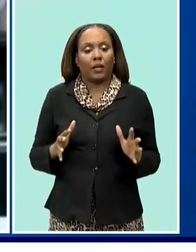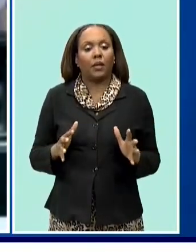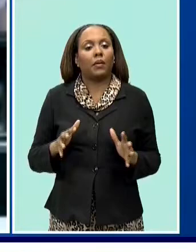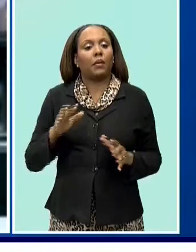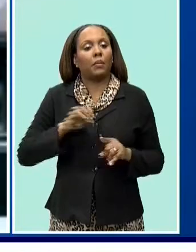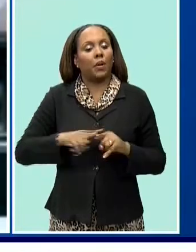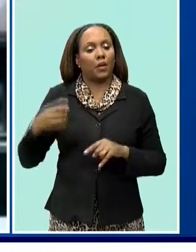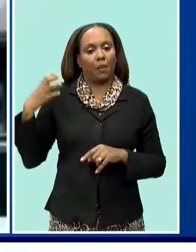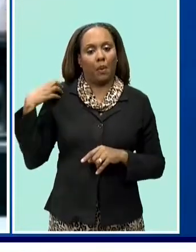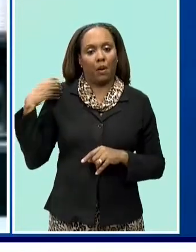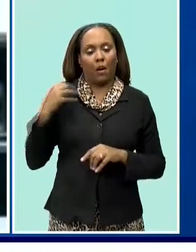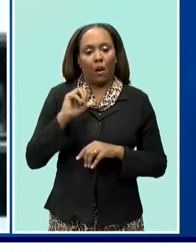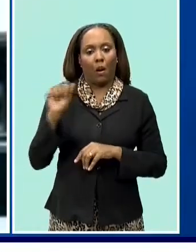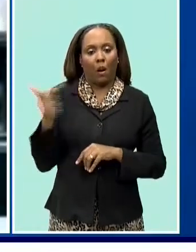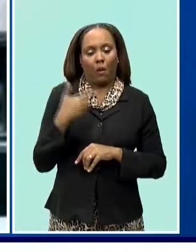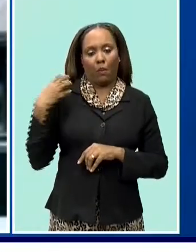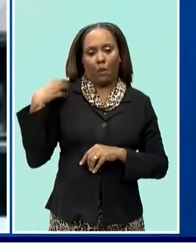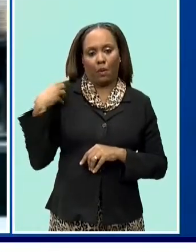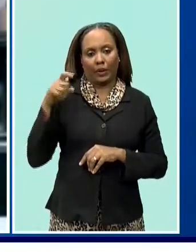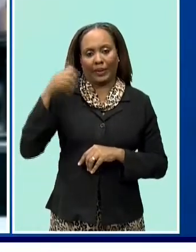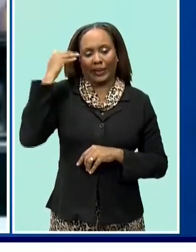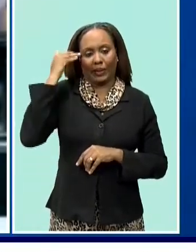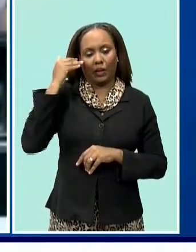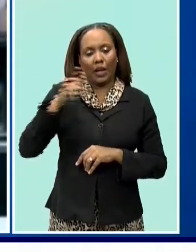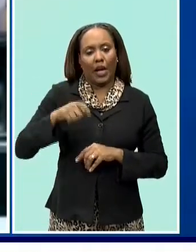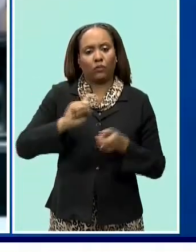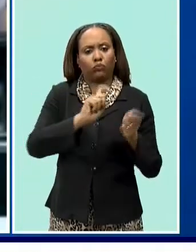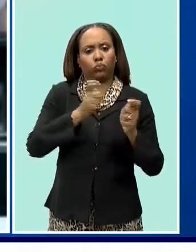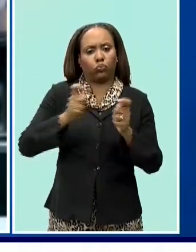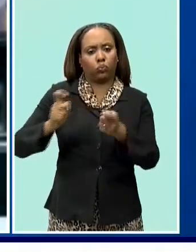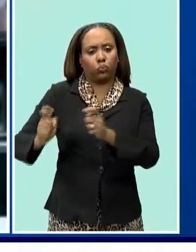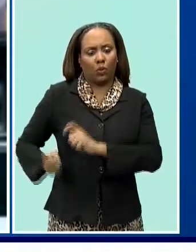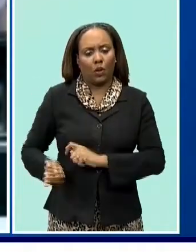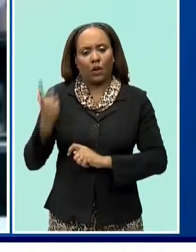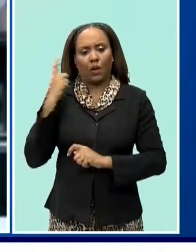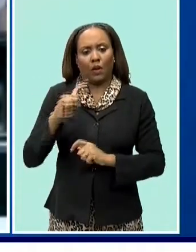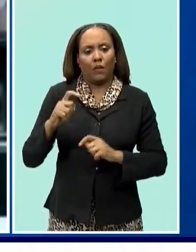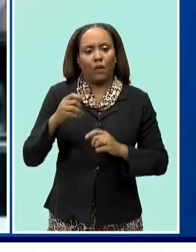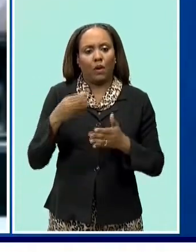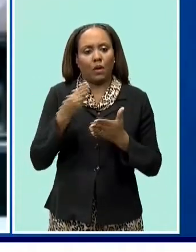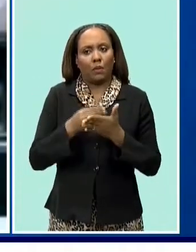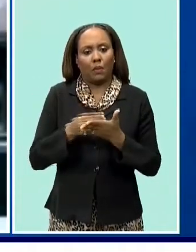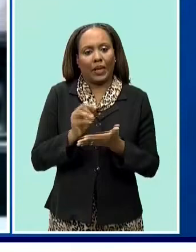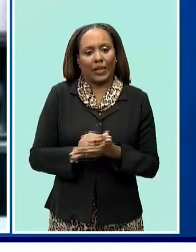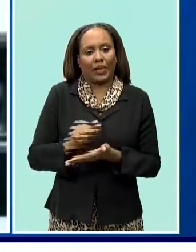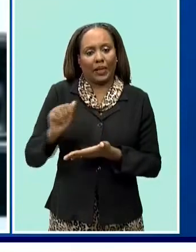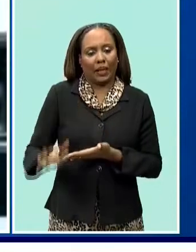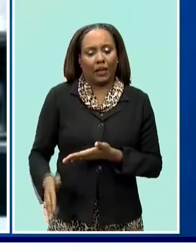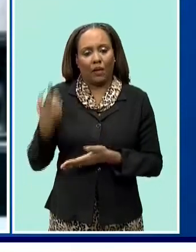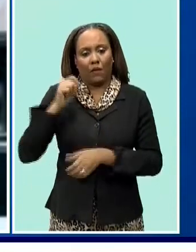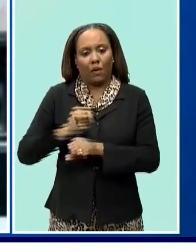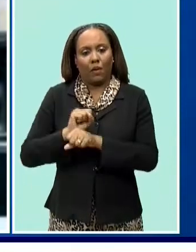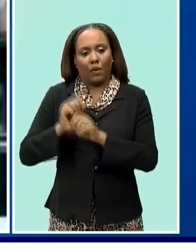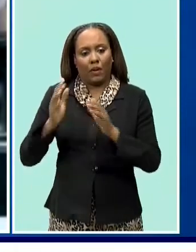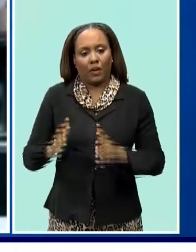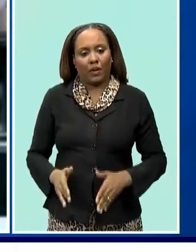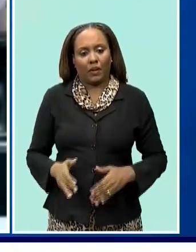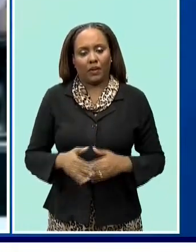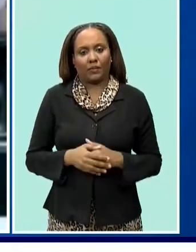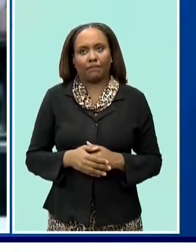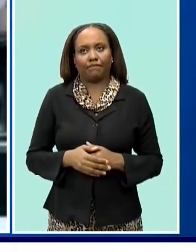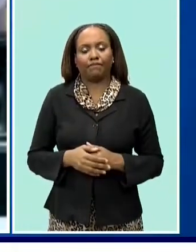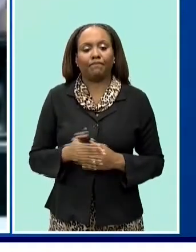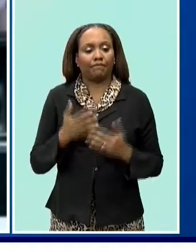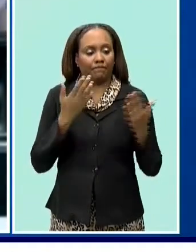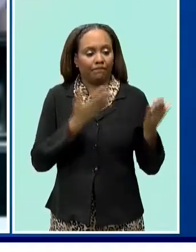notice by the Barbados Revenue Authority to make the necessary changes to their salary and wage deductions for employees. It's back to you,